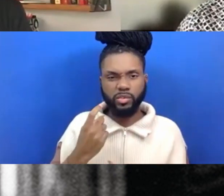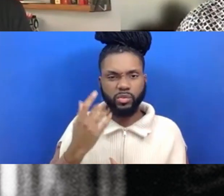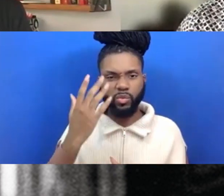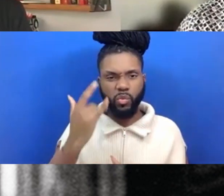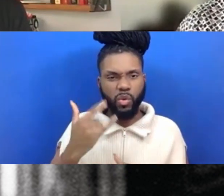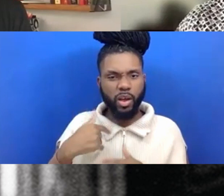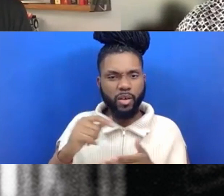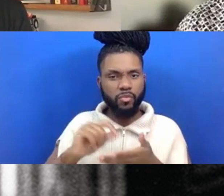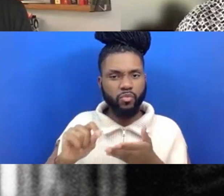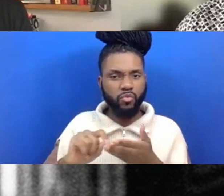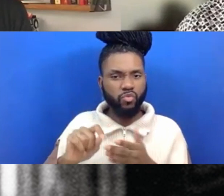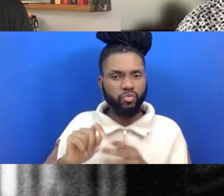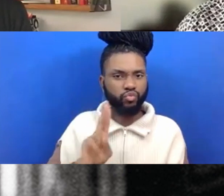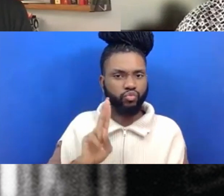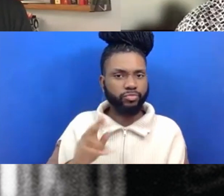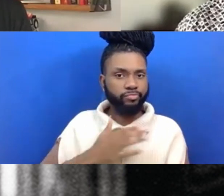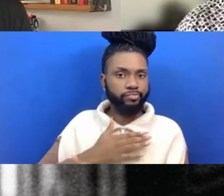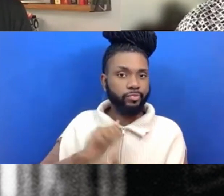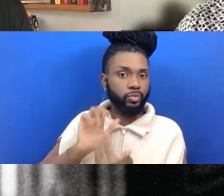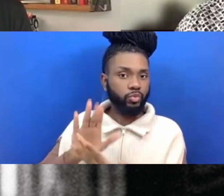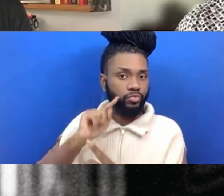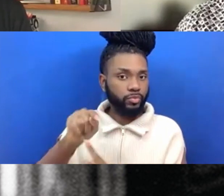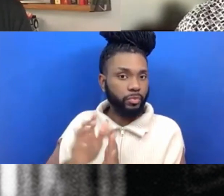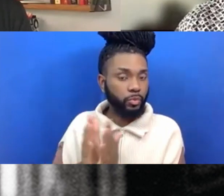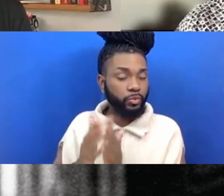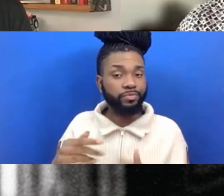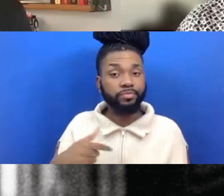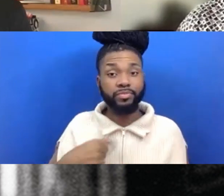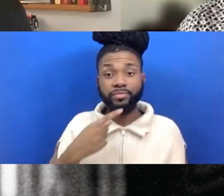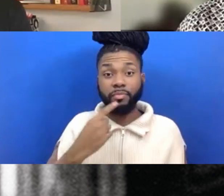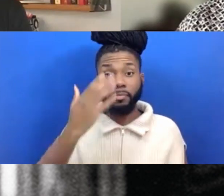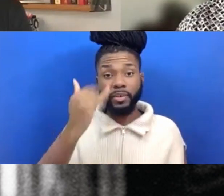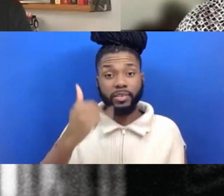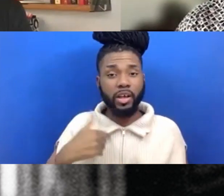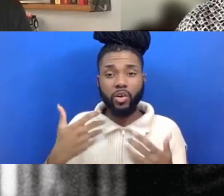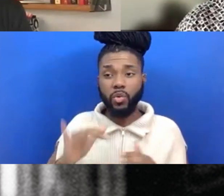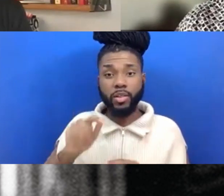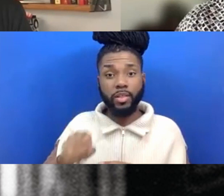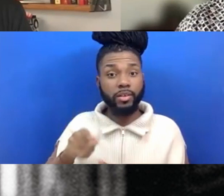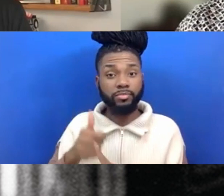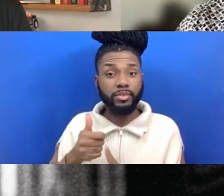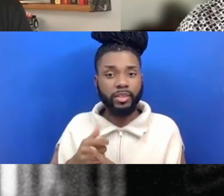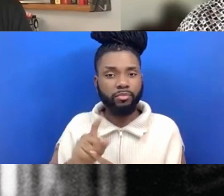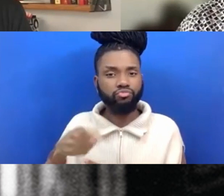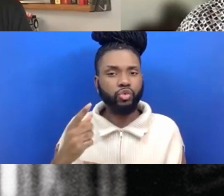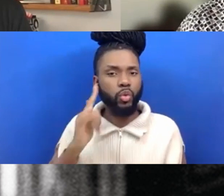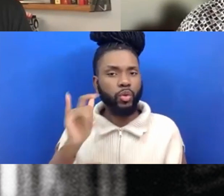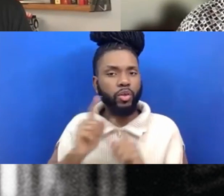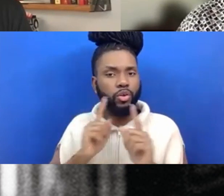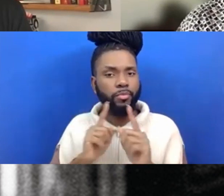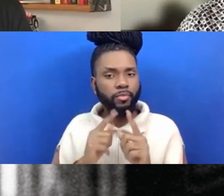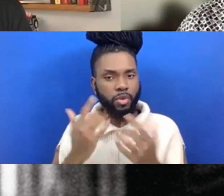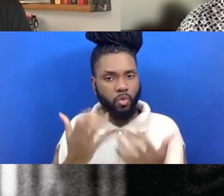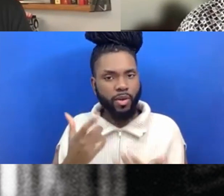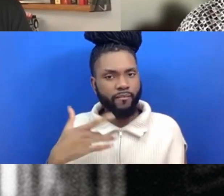the way I wrote. And I said, because I wanted it not just to be a conversation, but a potential argument, so that you can argue with me,